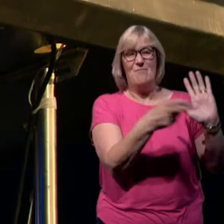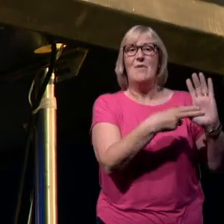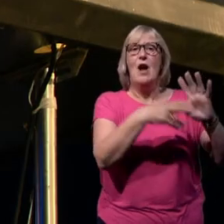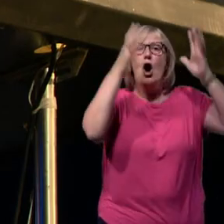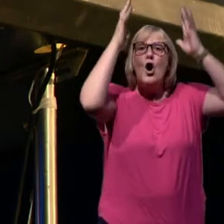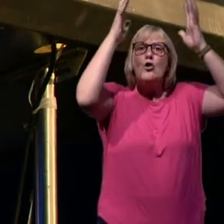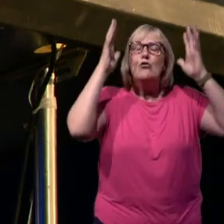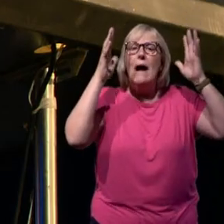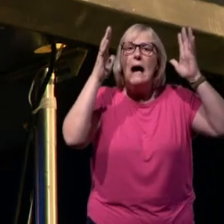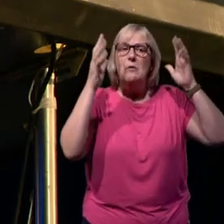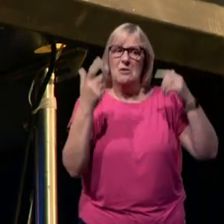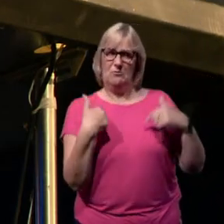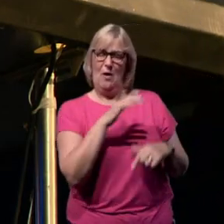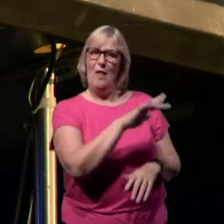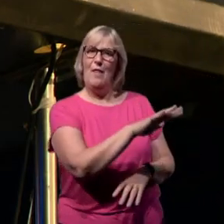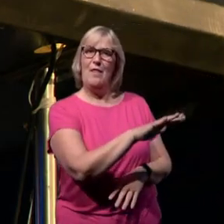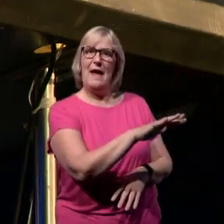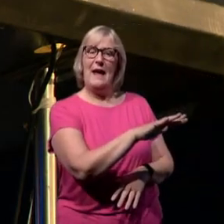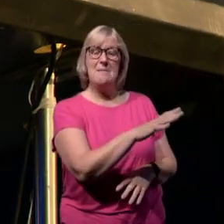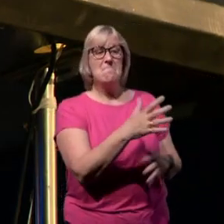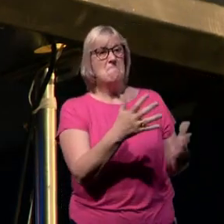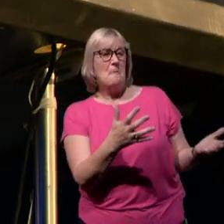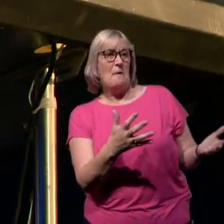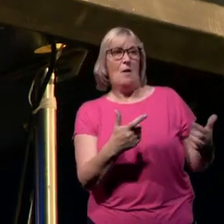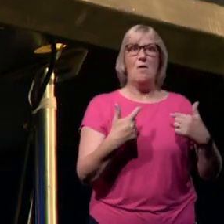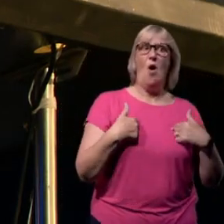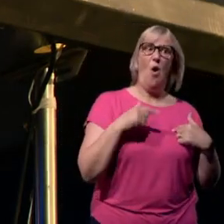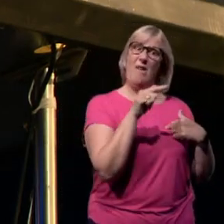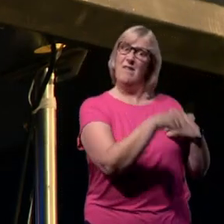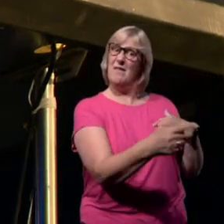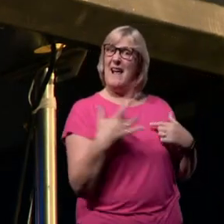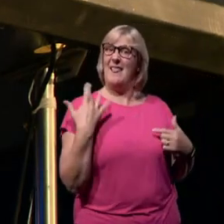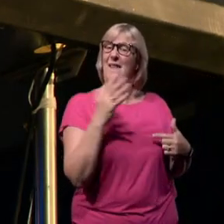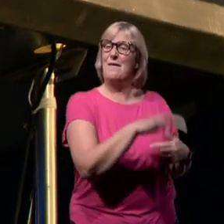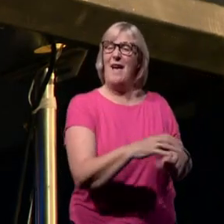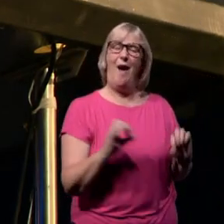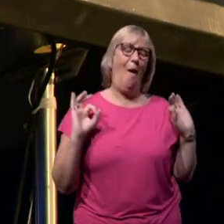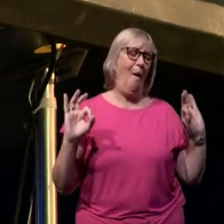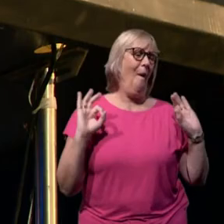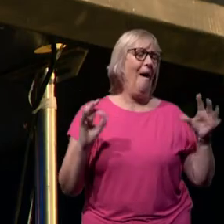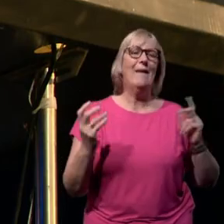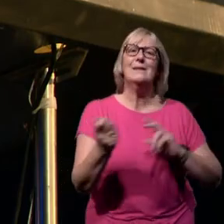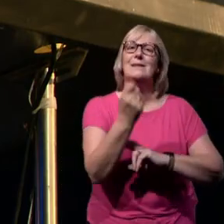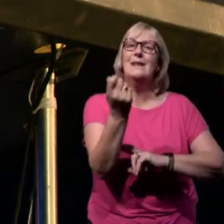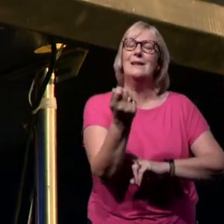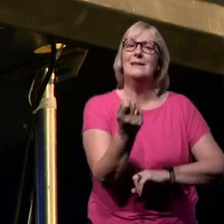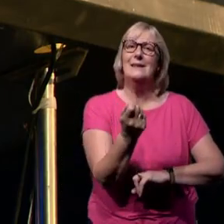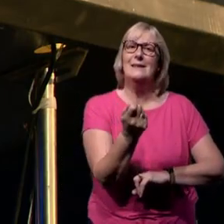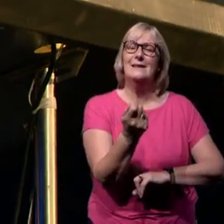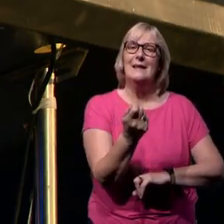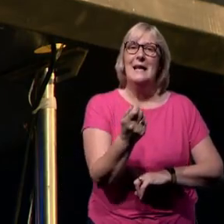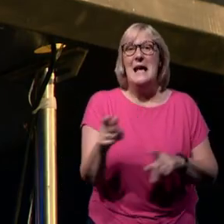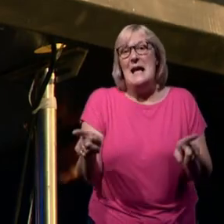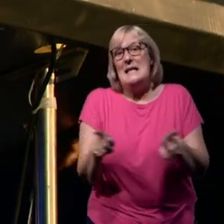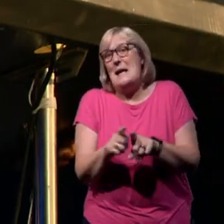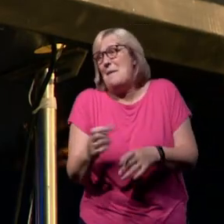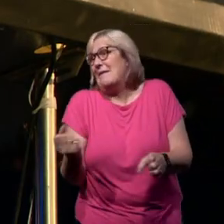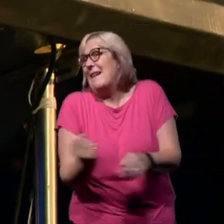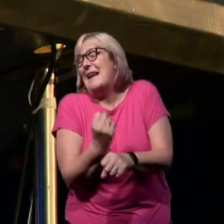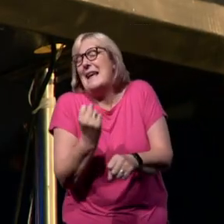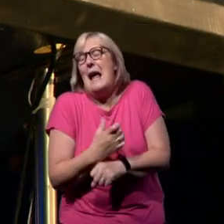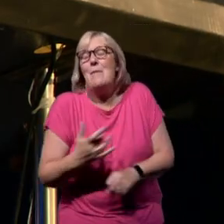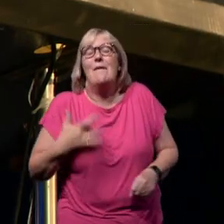part of it was probably thought of as kind of making it, of having a real honor. That was what winning the game of life looked